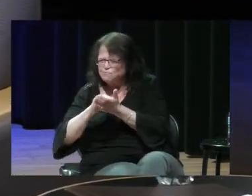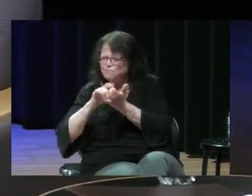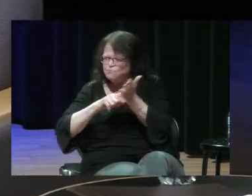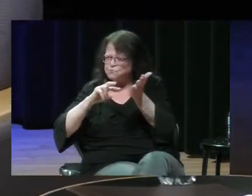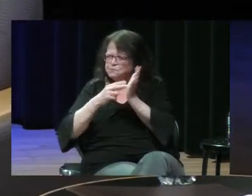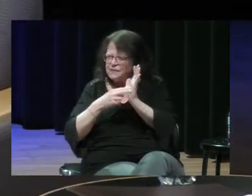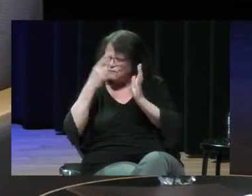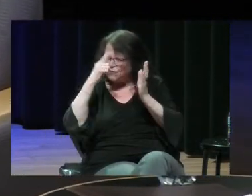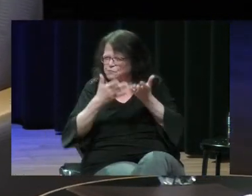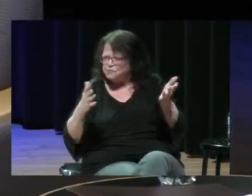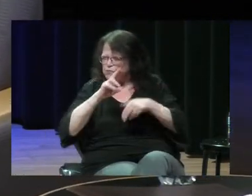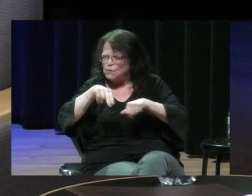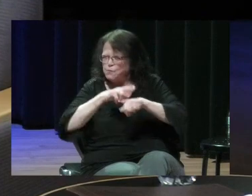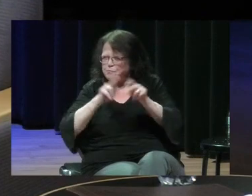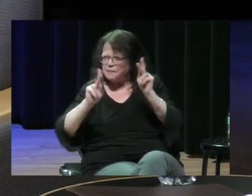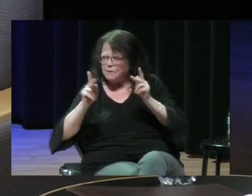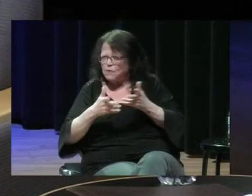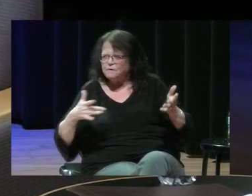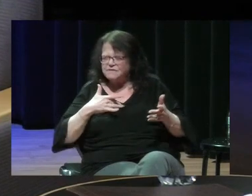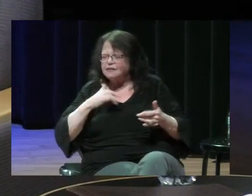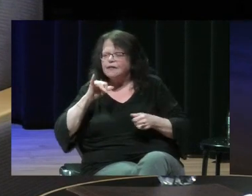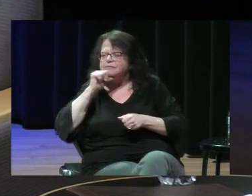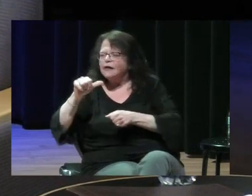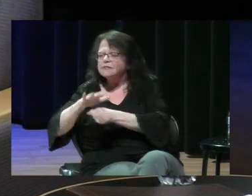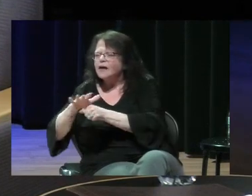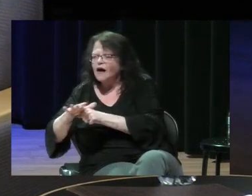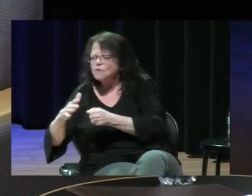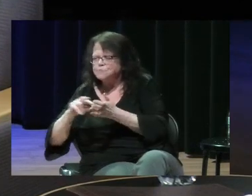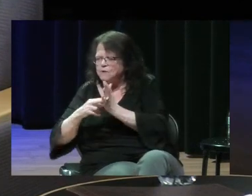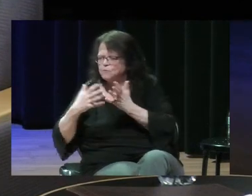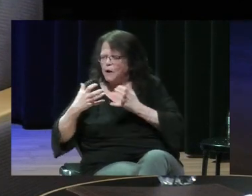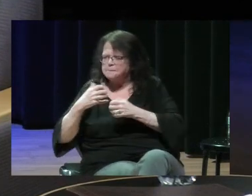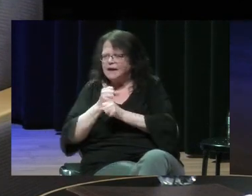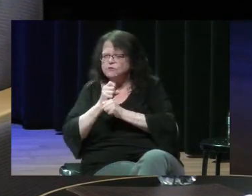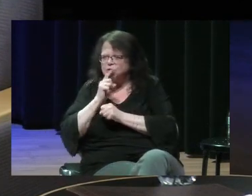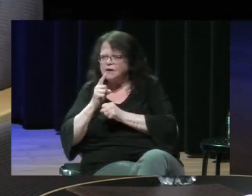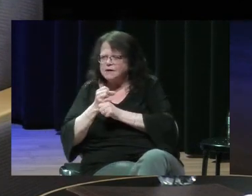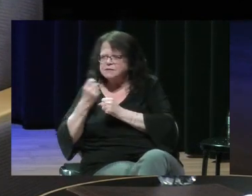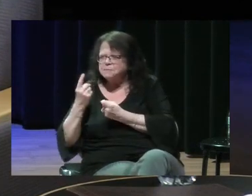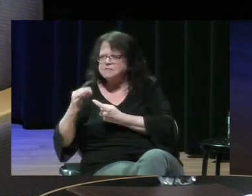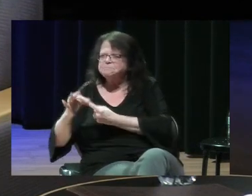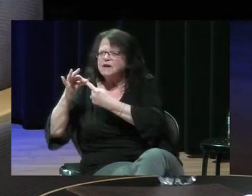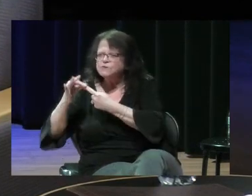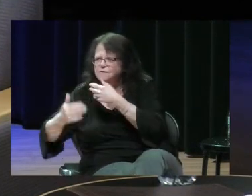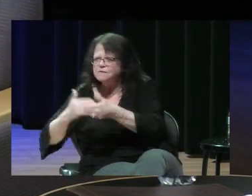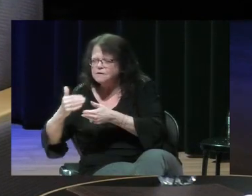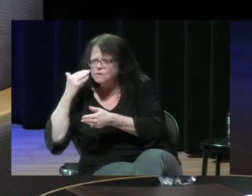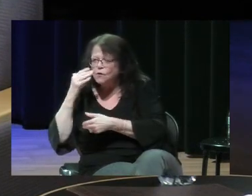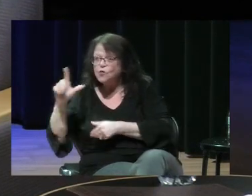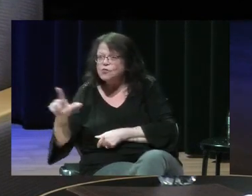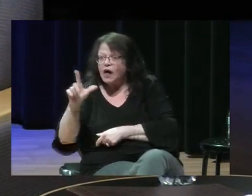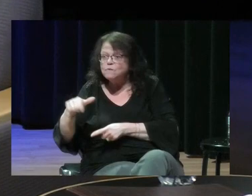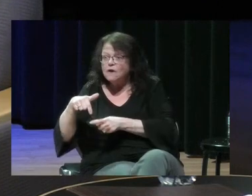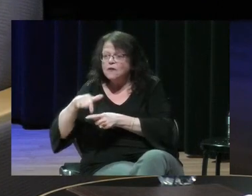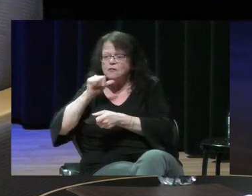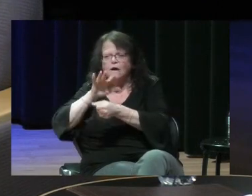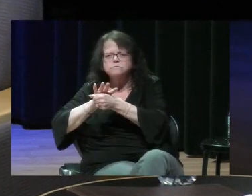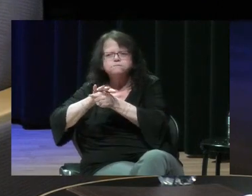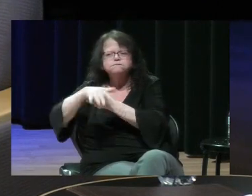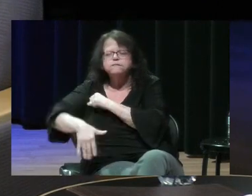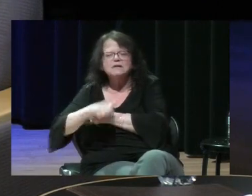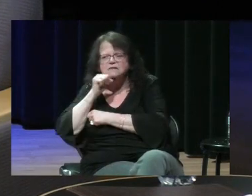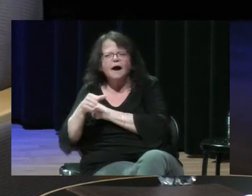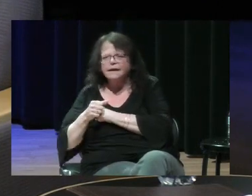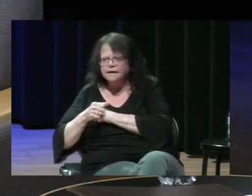and we want to be the special one who gets the special thing. Libraries are about abundance. The biggest fights that we have